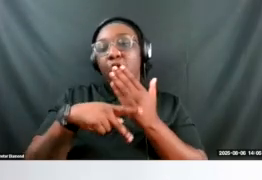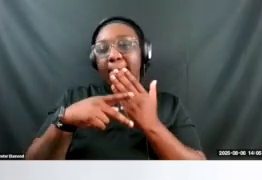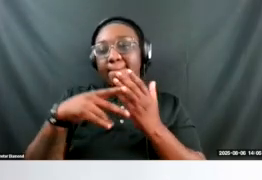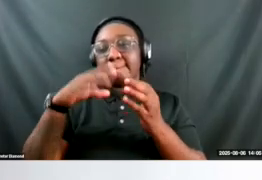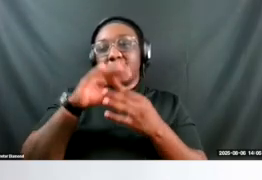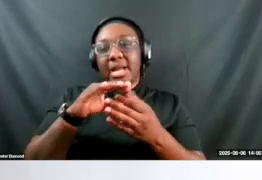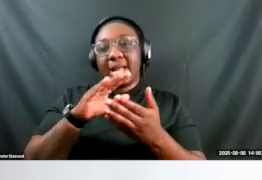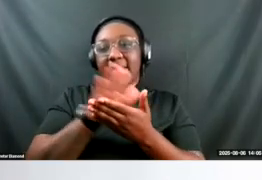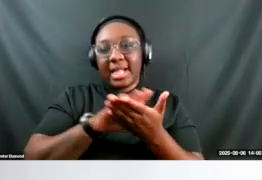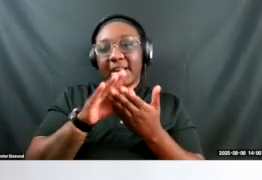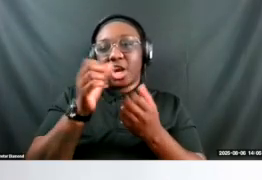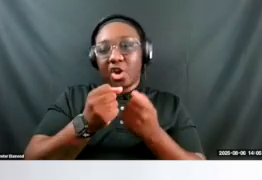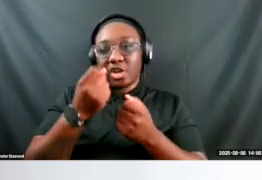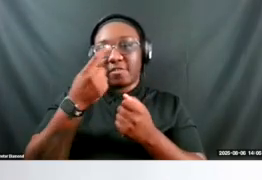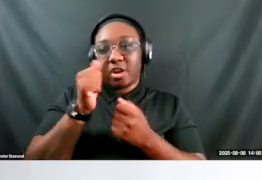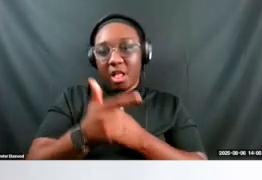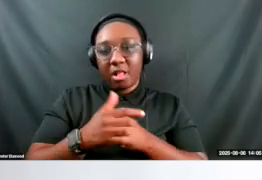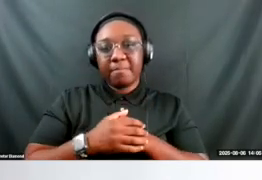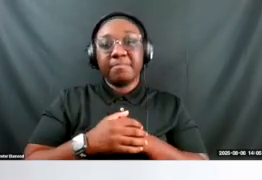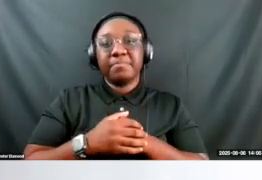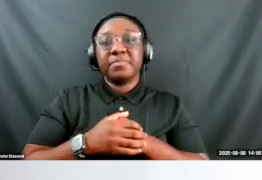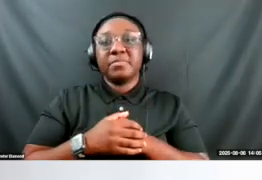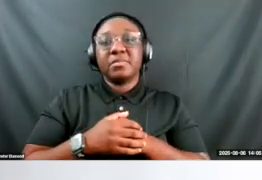financing assistance components.